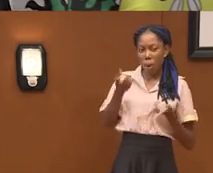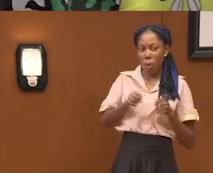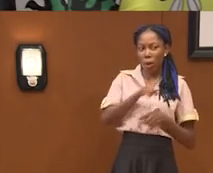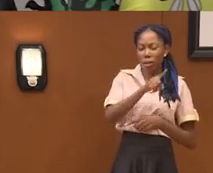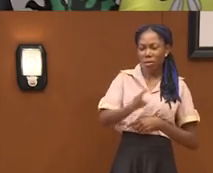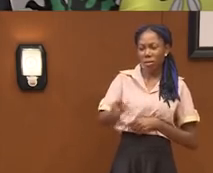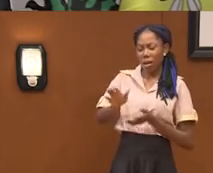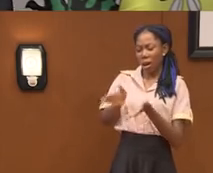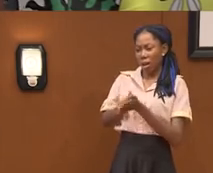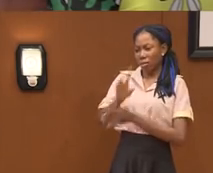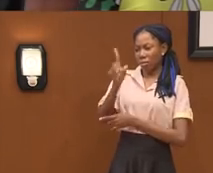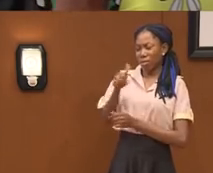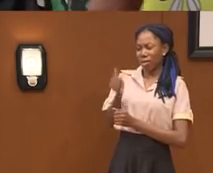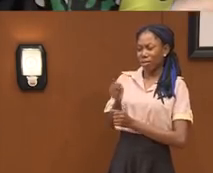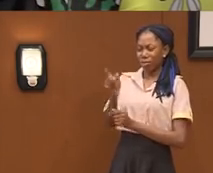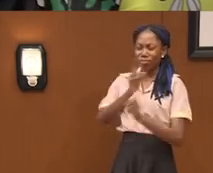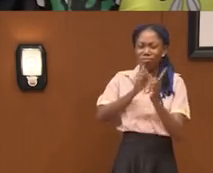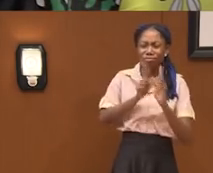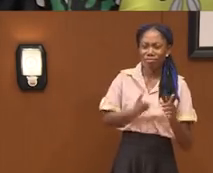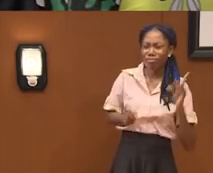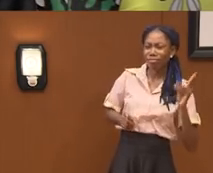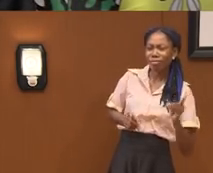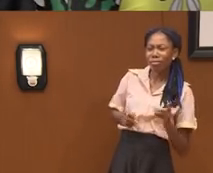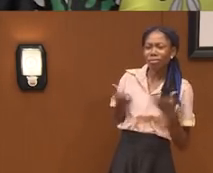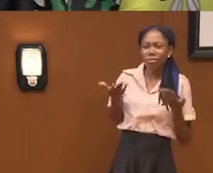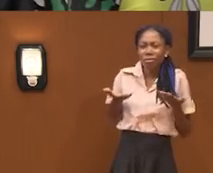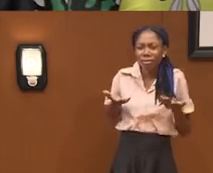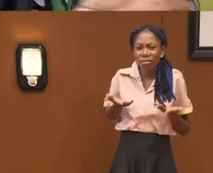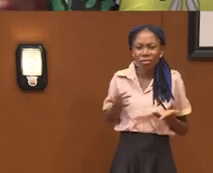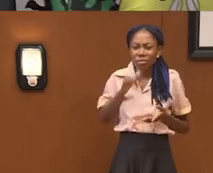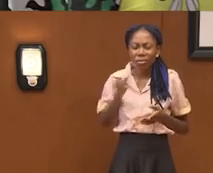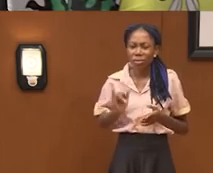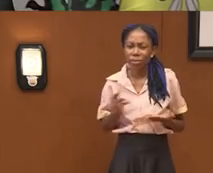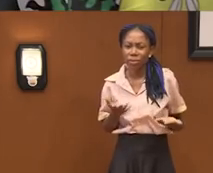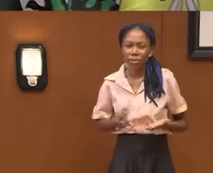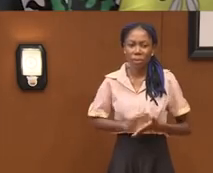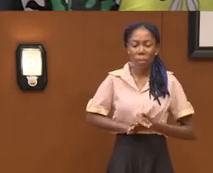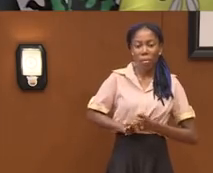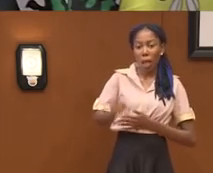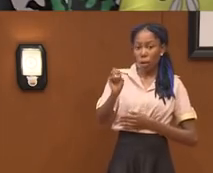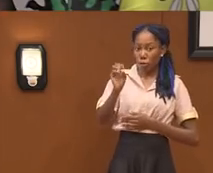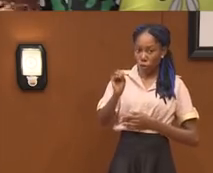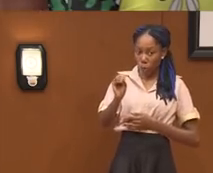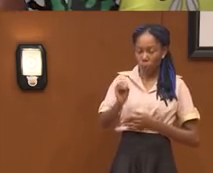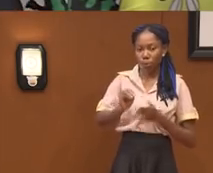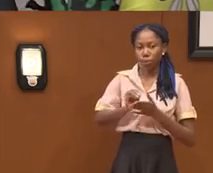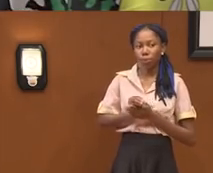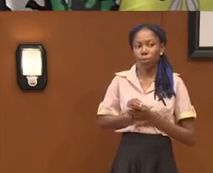A, you are talking about D. Sorry, ma'am. Do you understand? Yes, ma'am. So you already